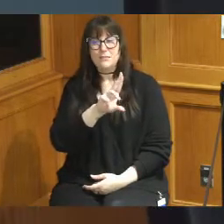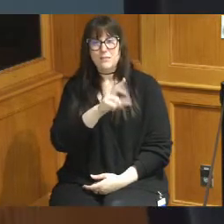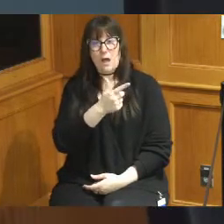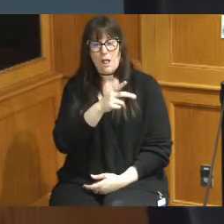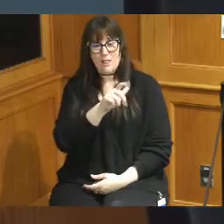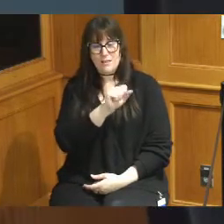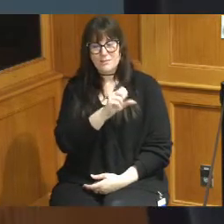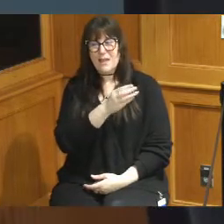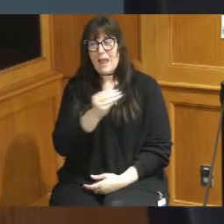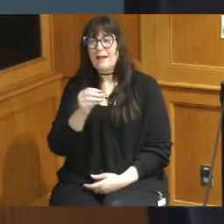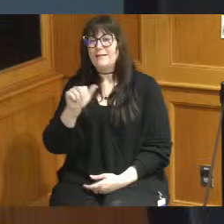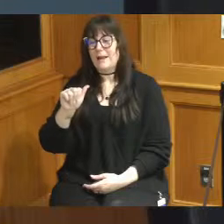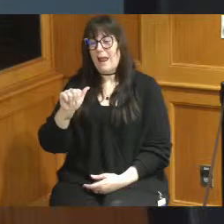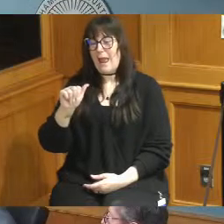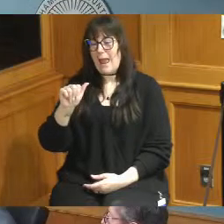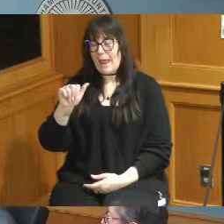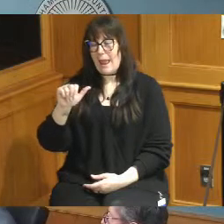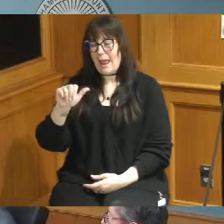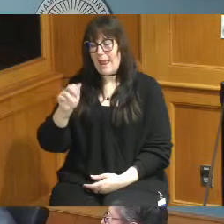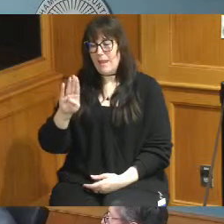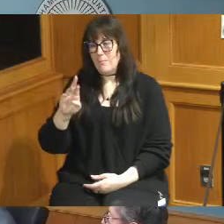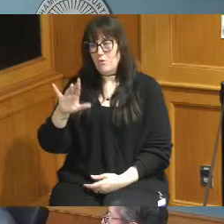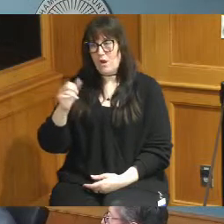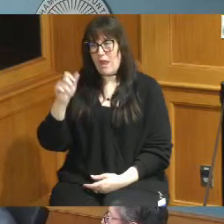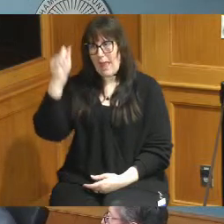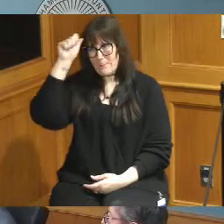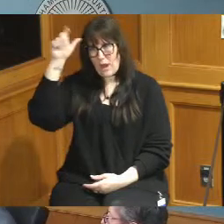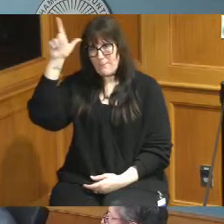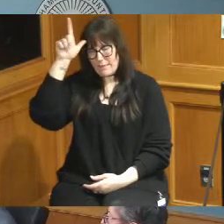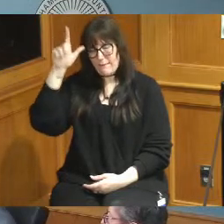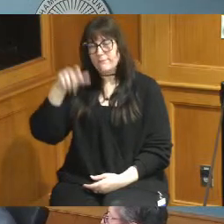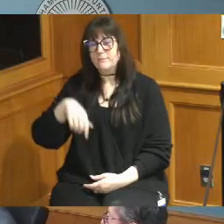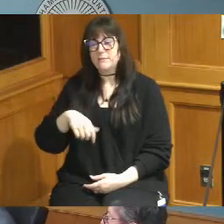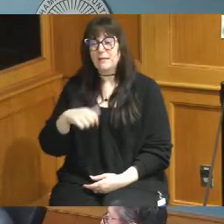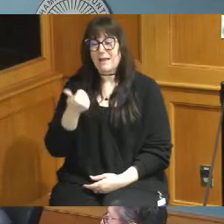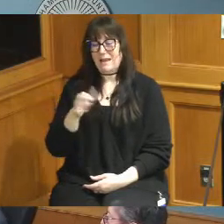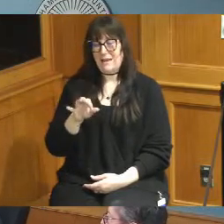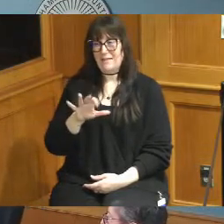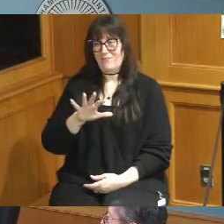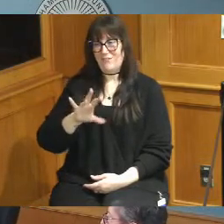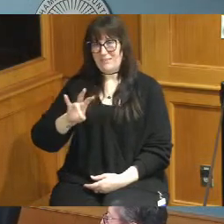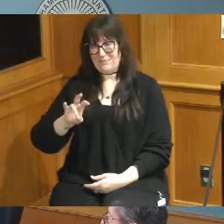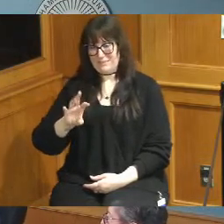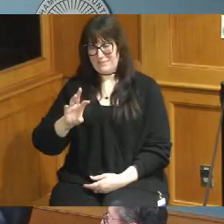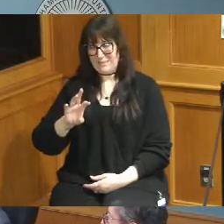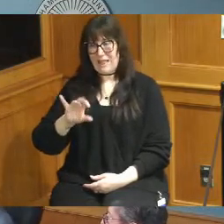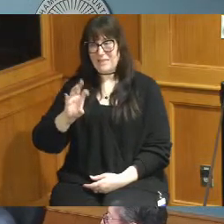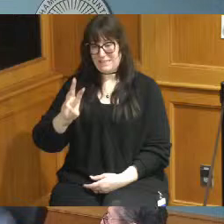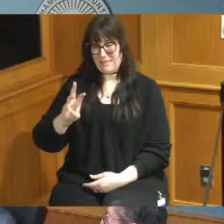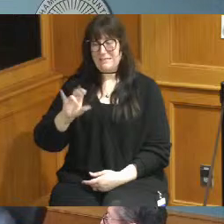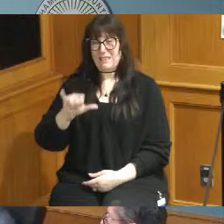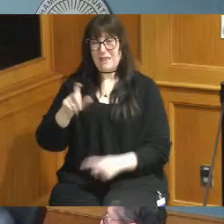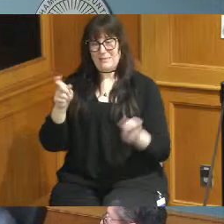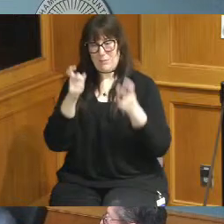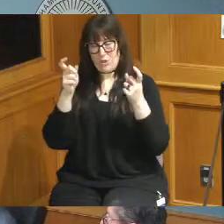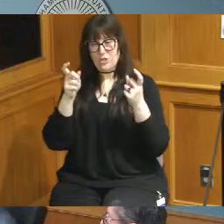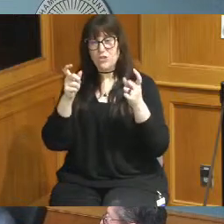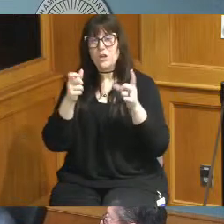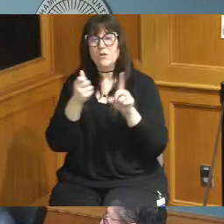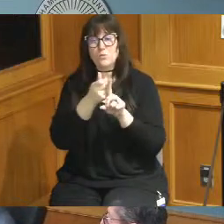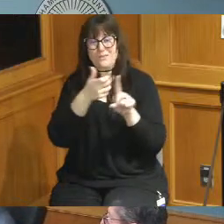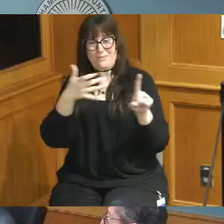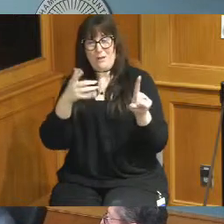whereas 50 years later, in 1976, this celebration was expanded to include the entire month